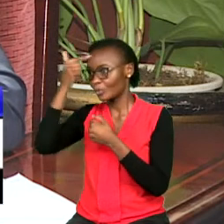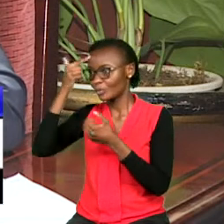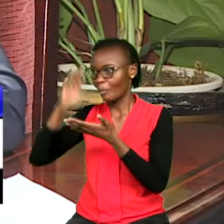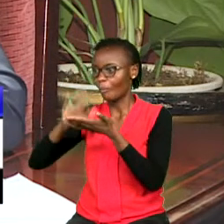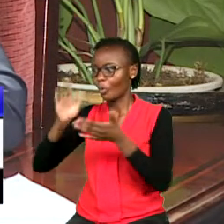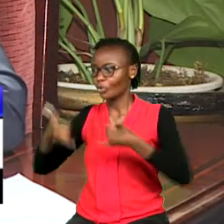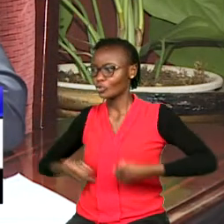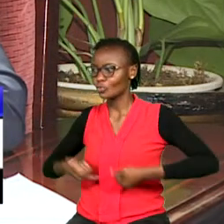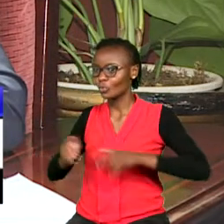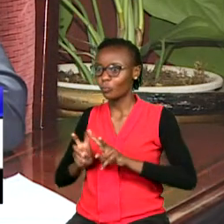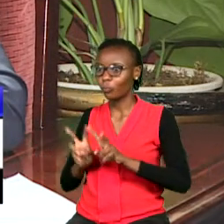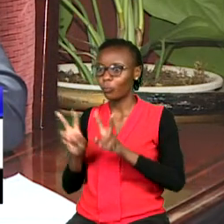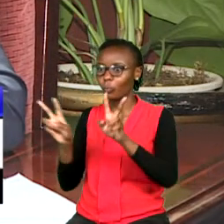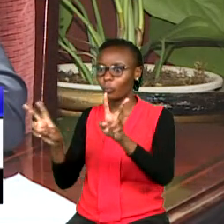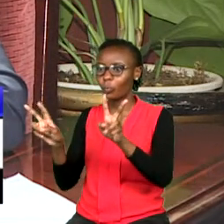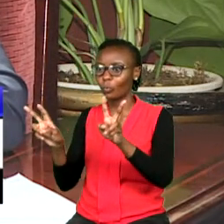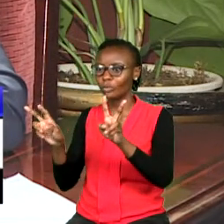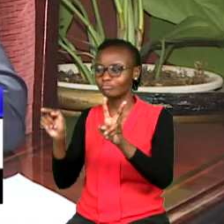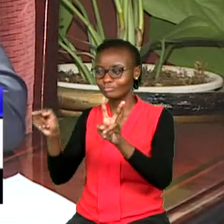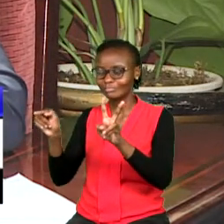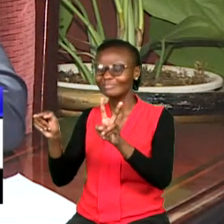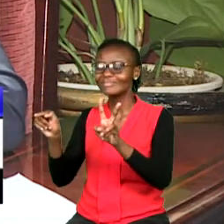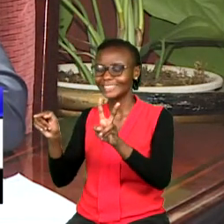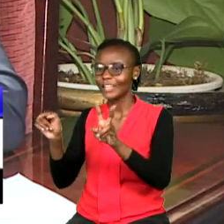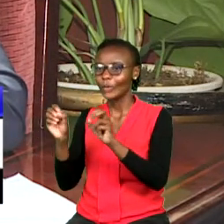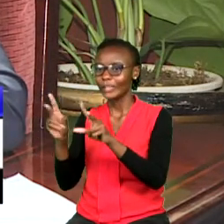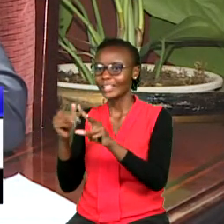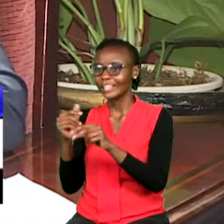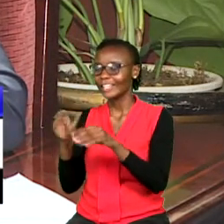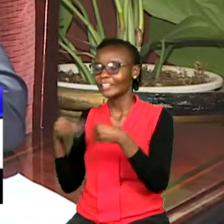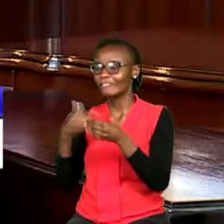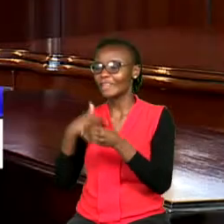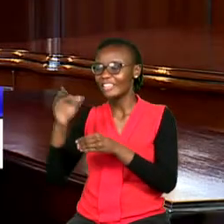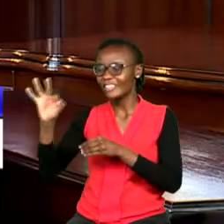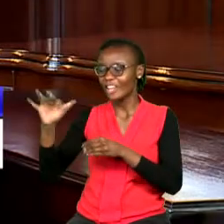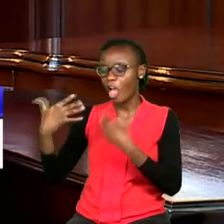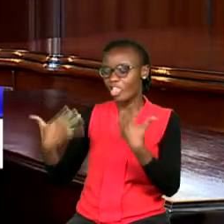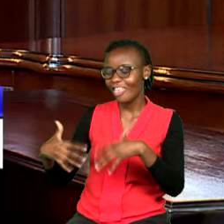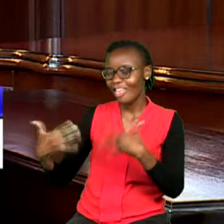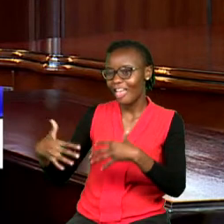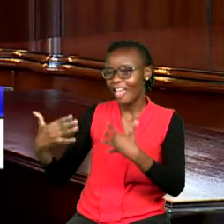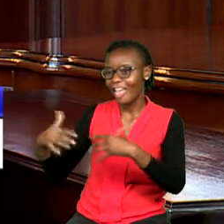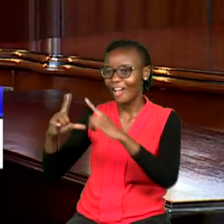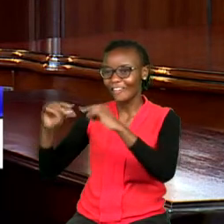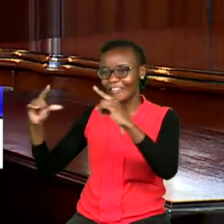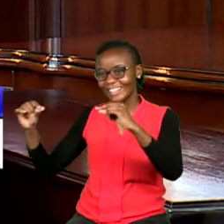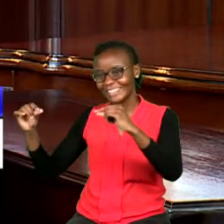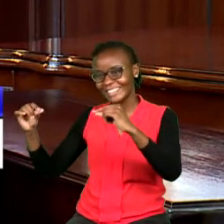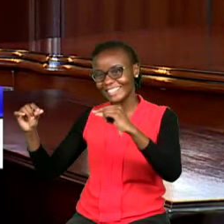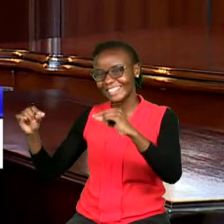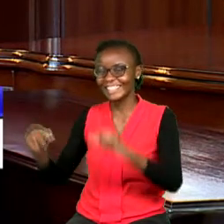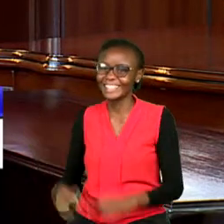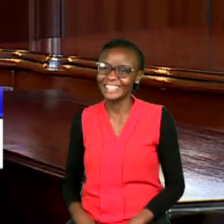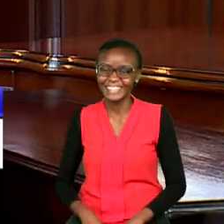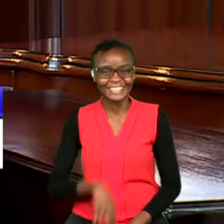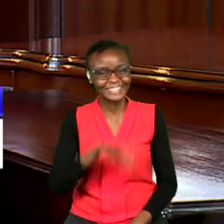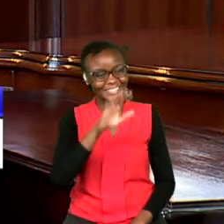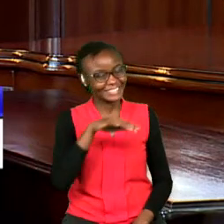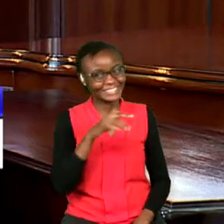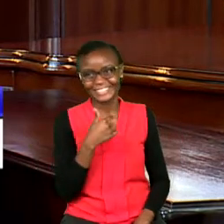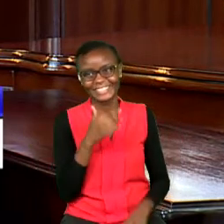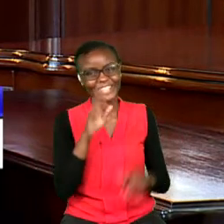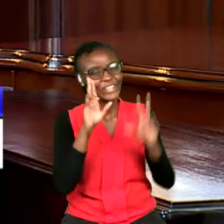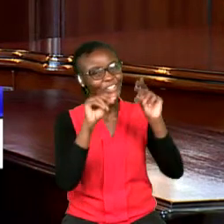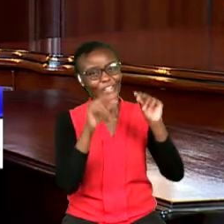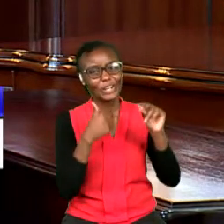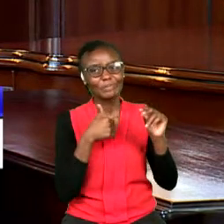are watching right now. Give me 3 Sheng words. Wow, that I don't want